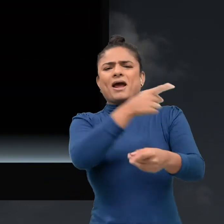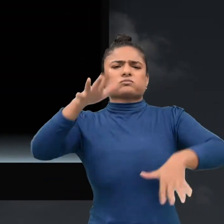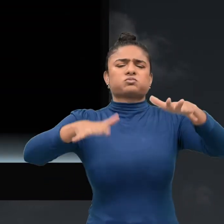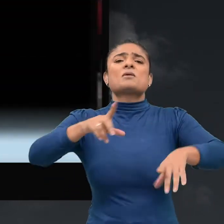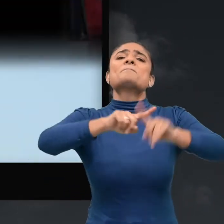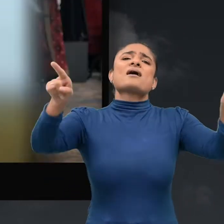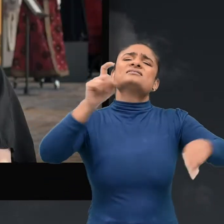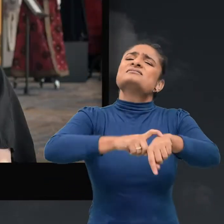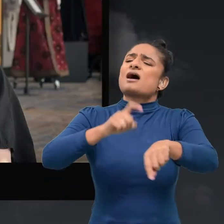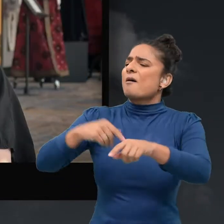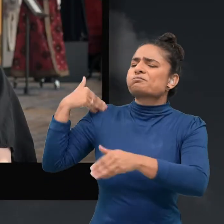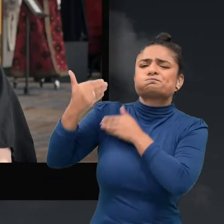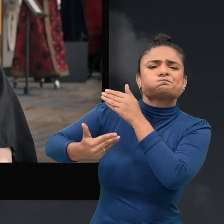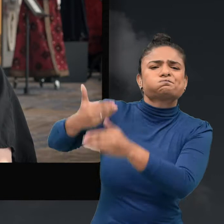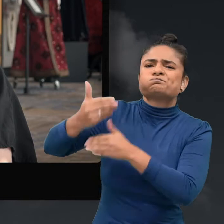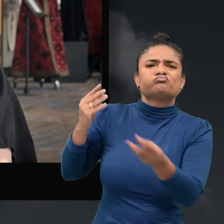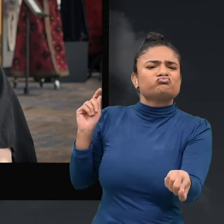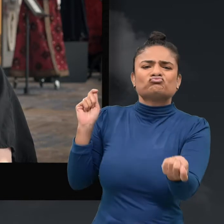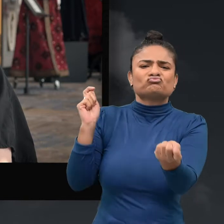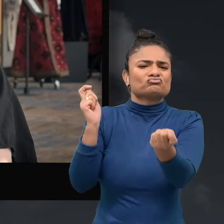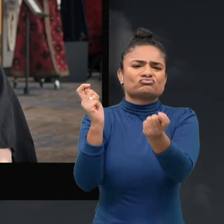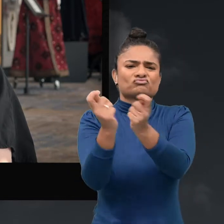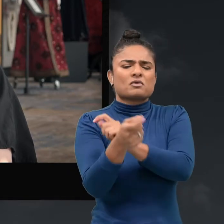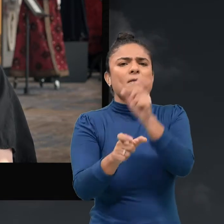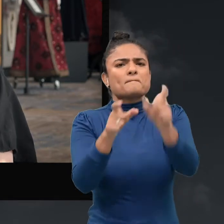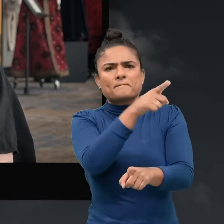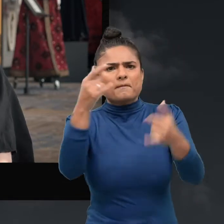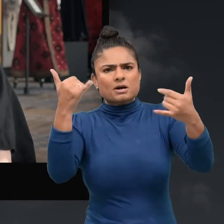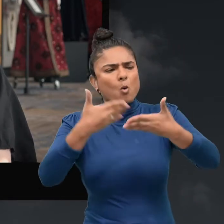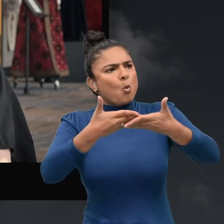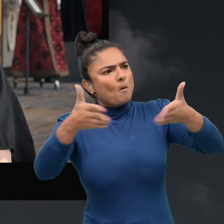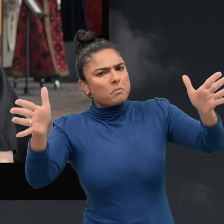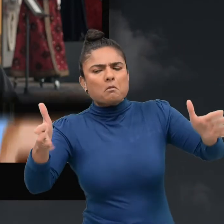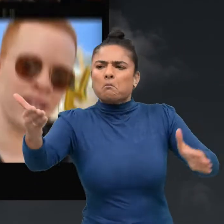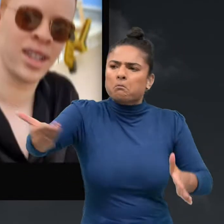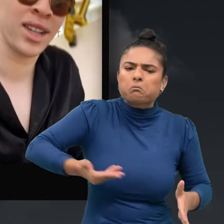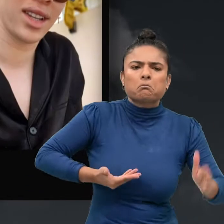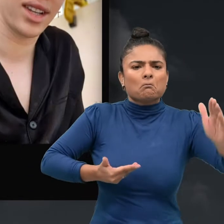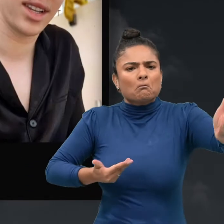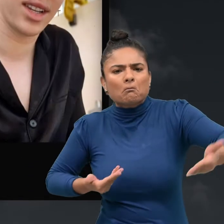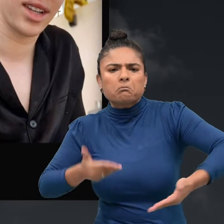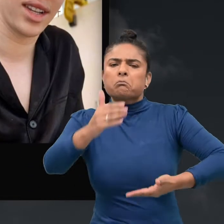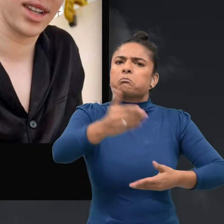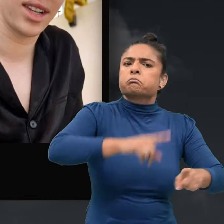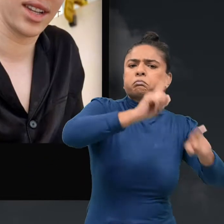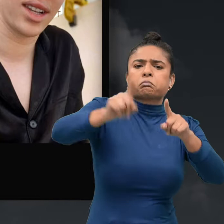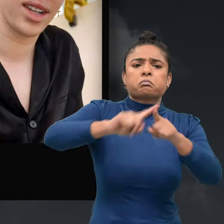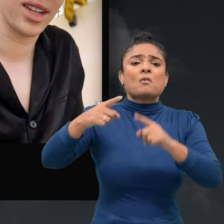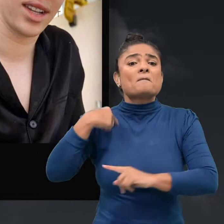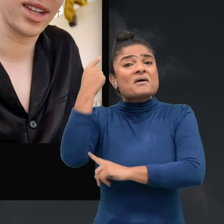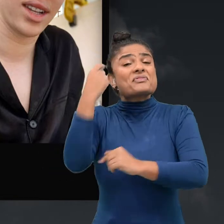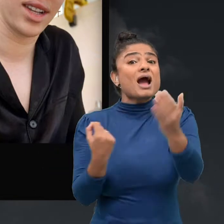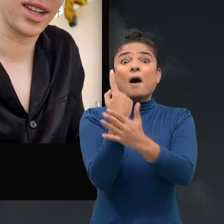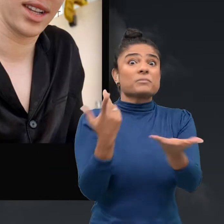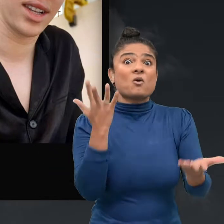diverse? But I guess over time, doors started opening, people became more inclusive. But I